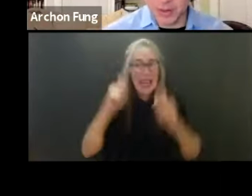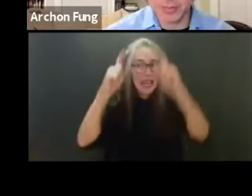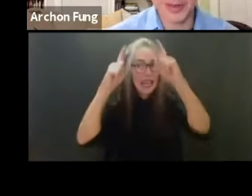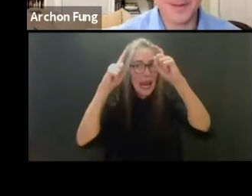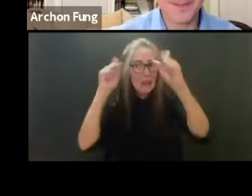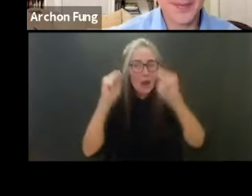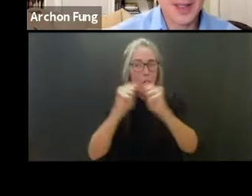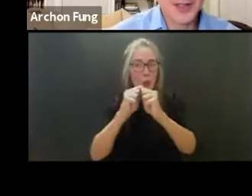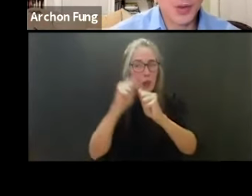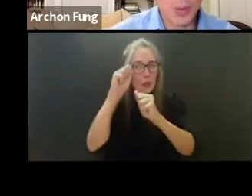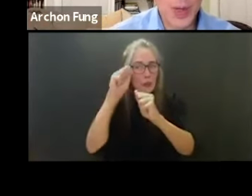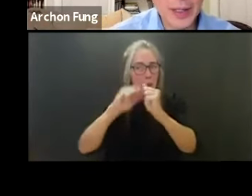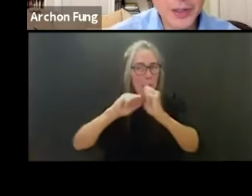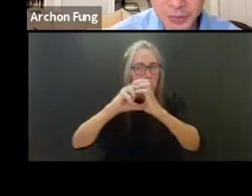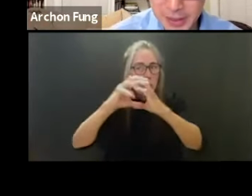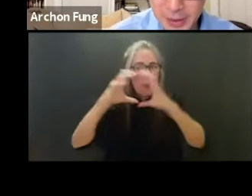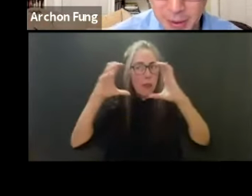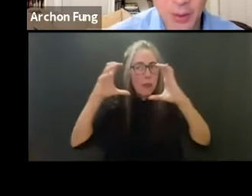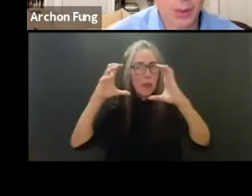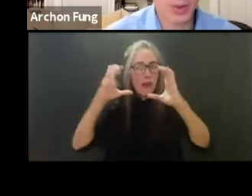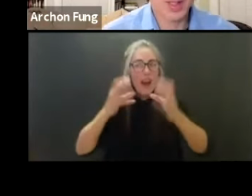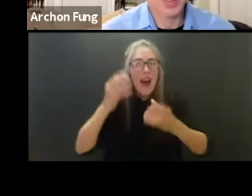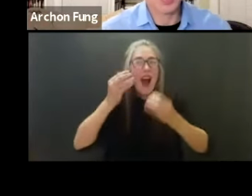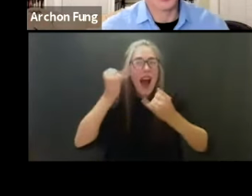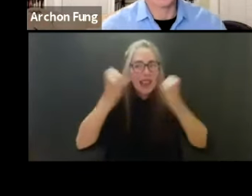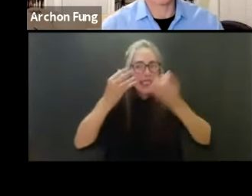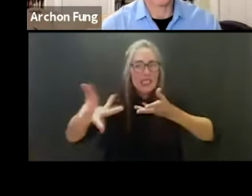aperture moment. So where do we go?